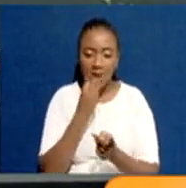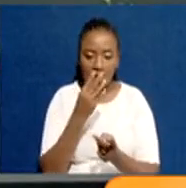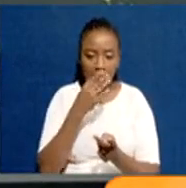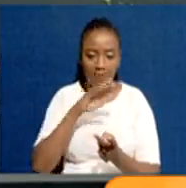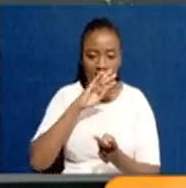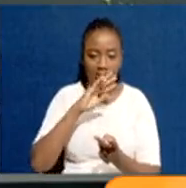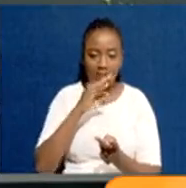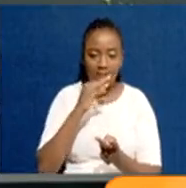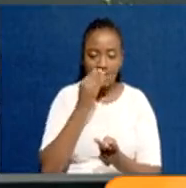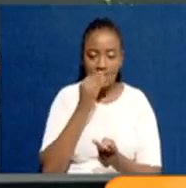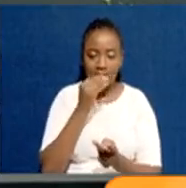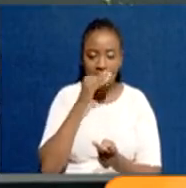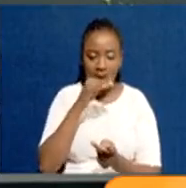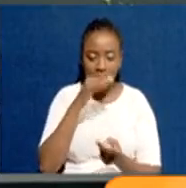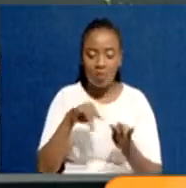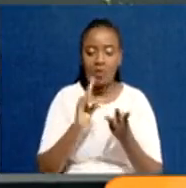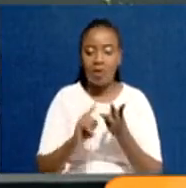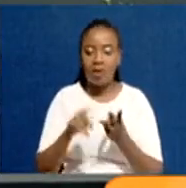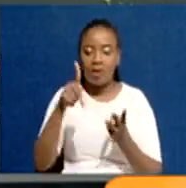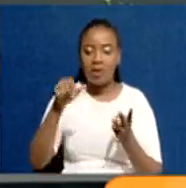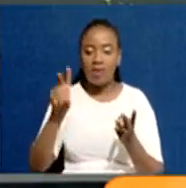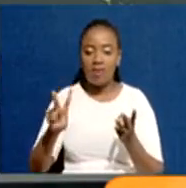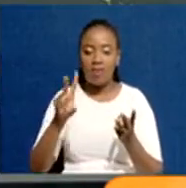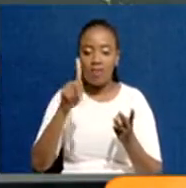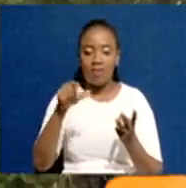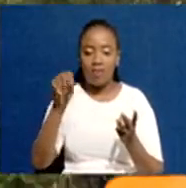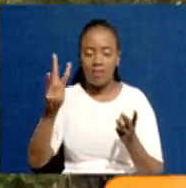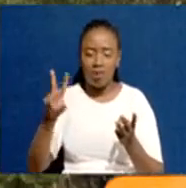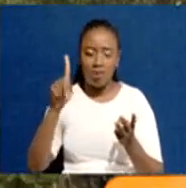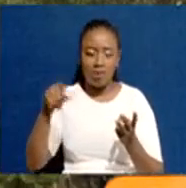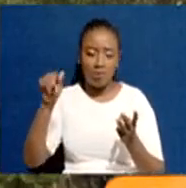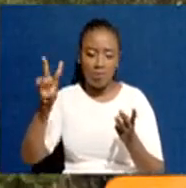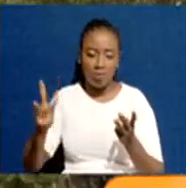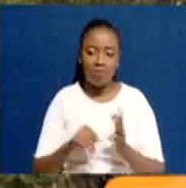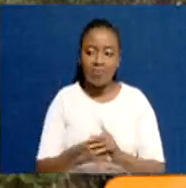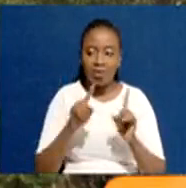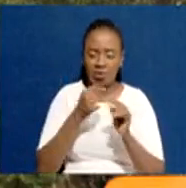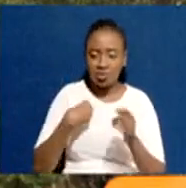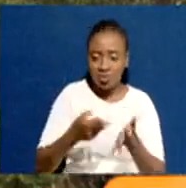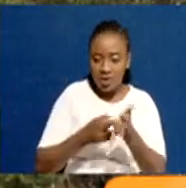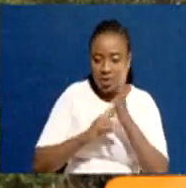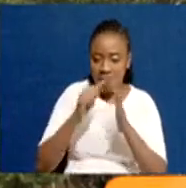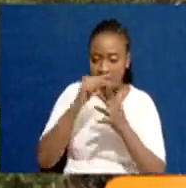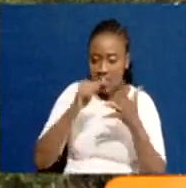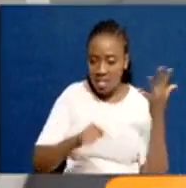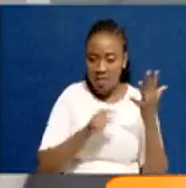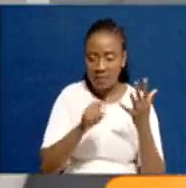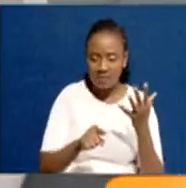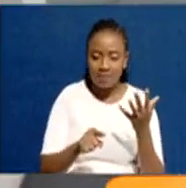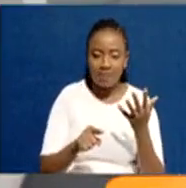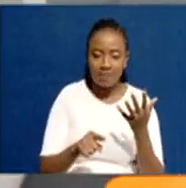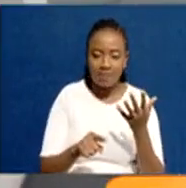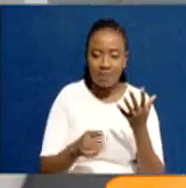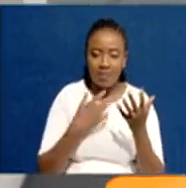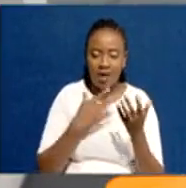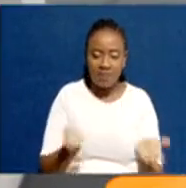The project seeks to increase compliance with sanitary and phytosanitary requirements for the fruits through